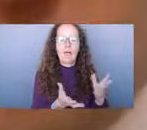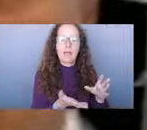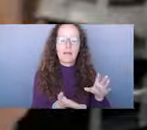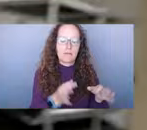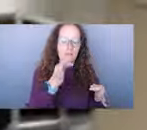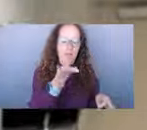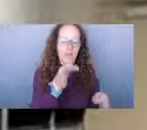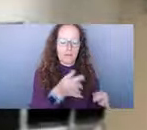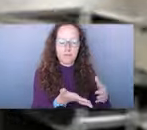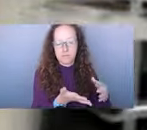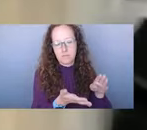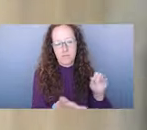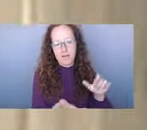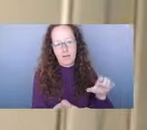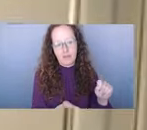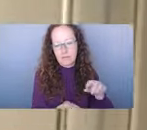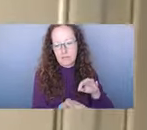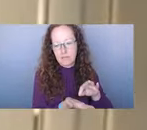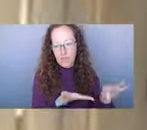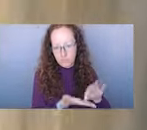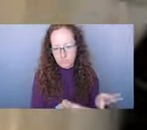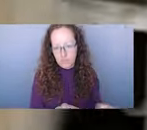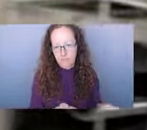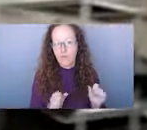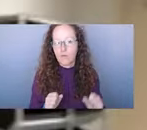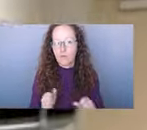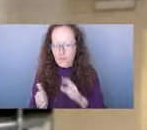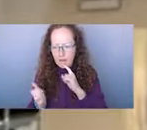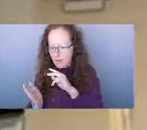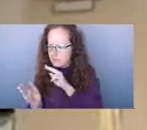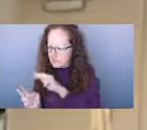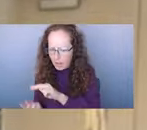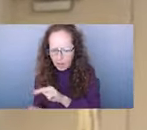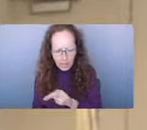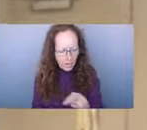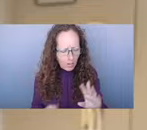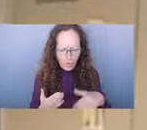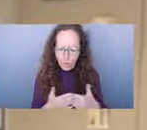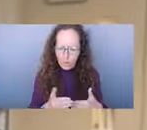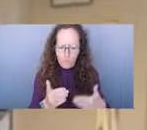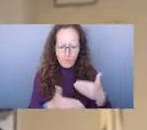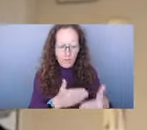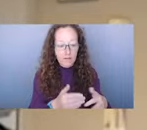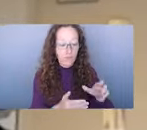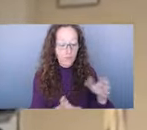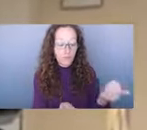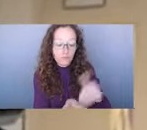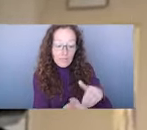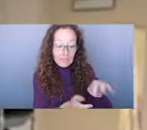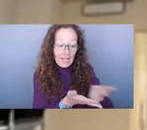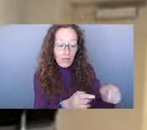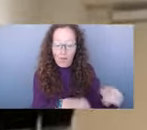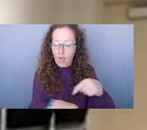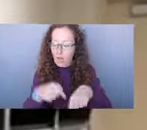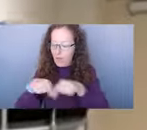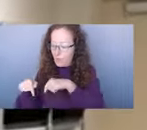recount. So you can trace these ballots from the recount all the way back through the entire process until back to where they